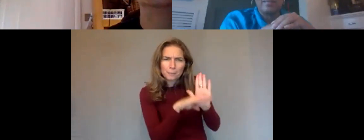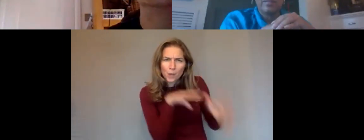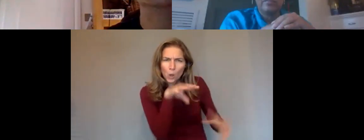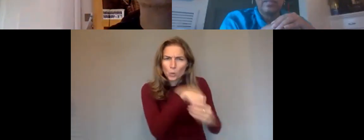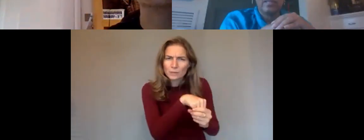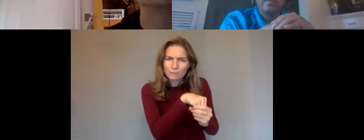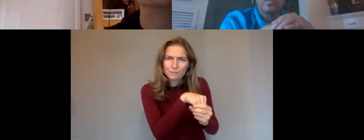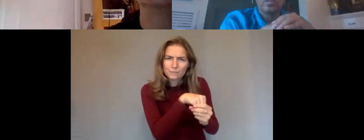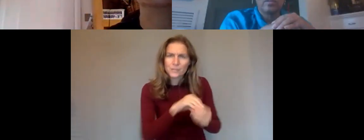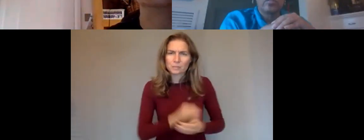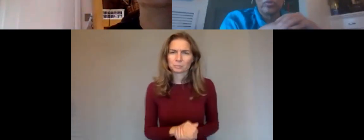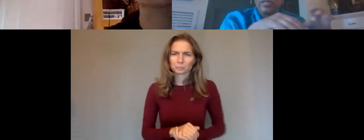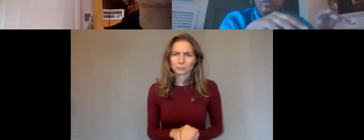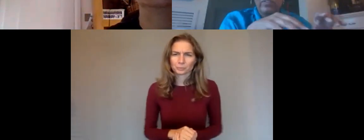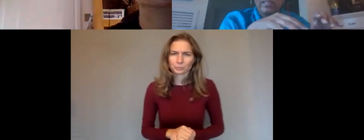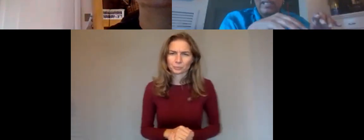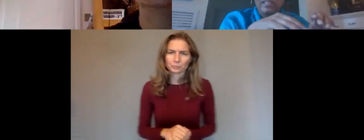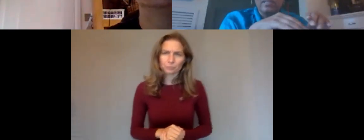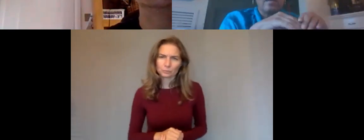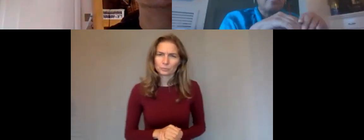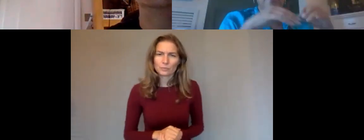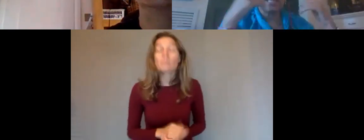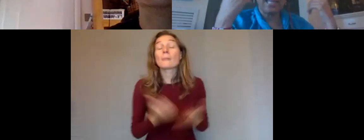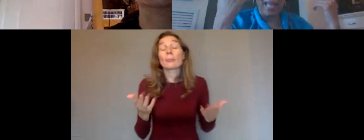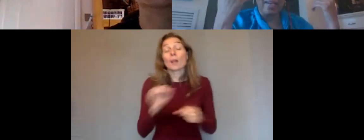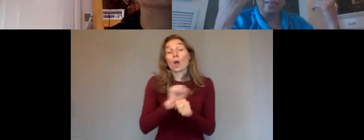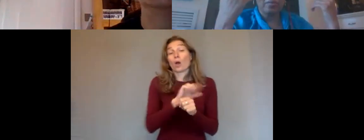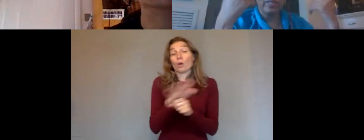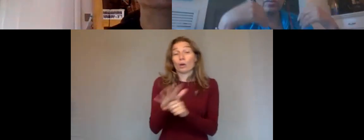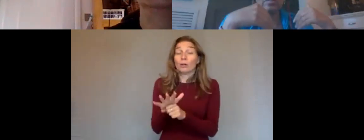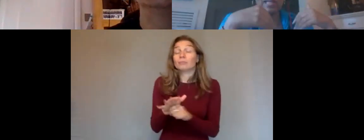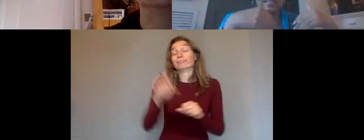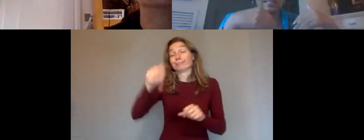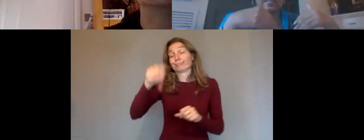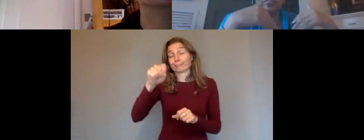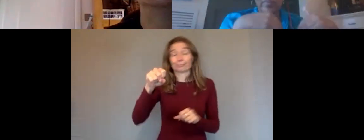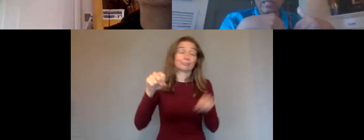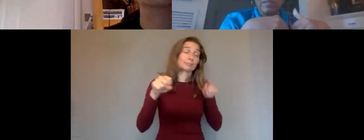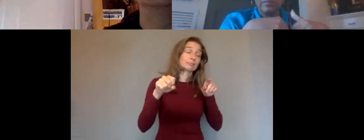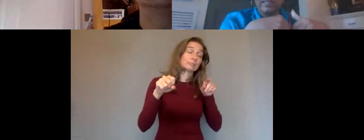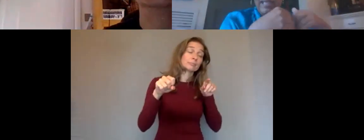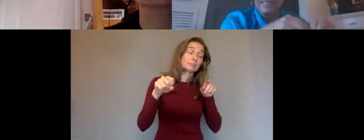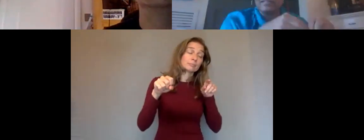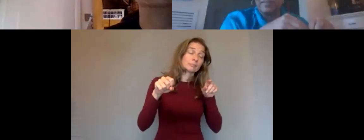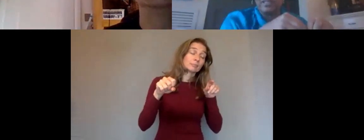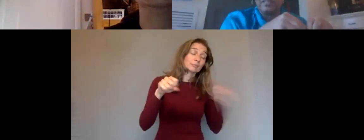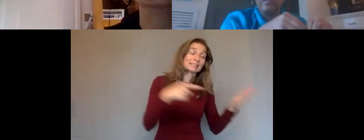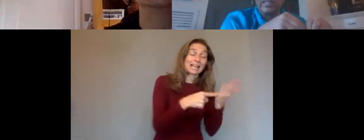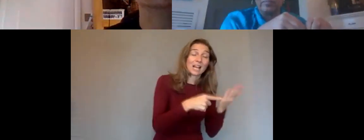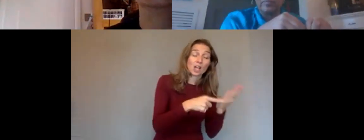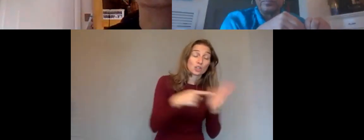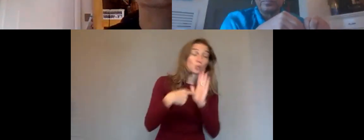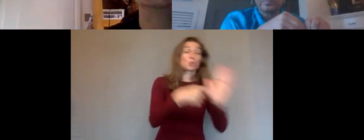as an enabler during COVID-19. But again, we know that for many people, it hasn't